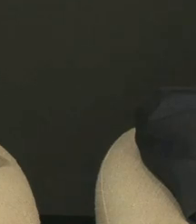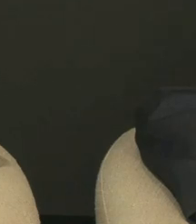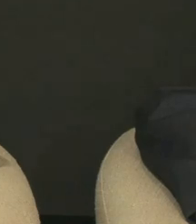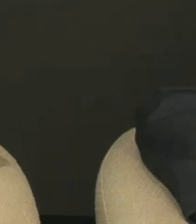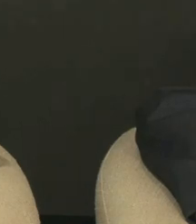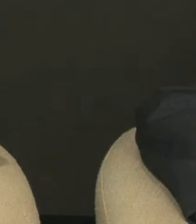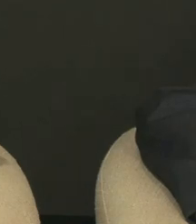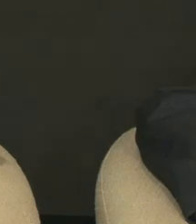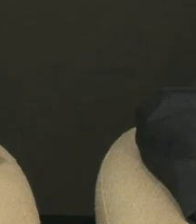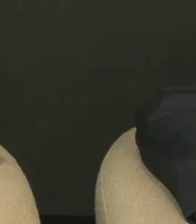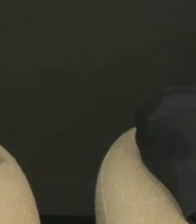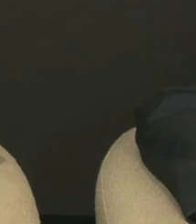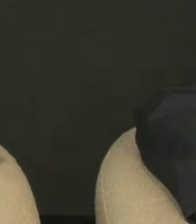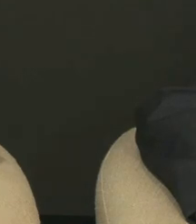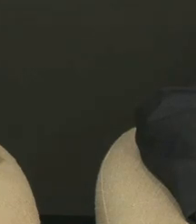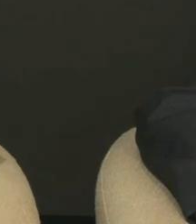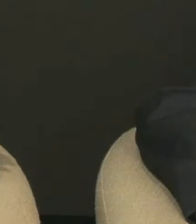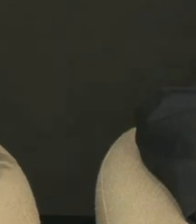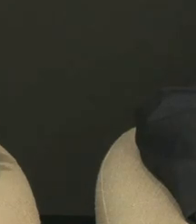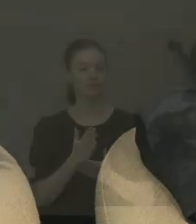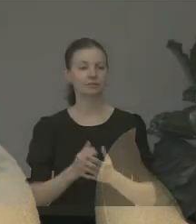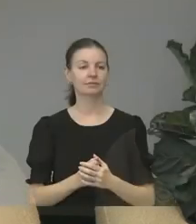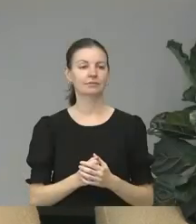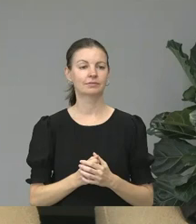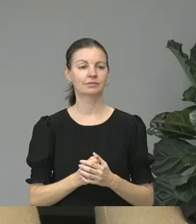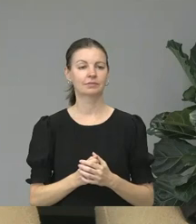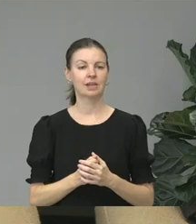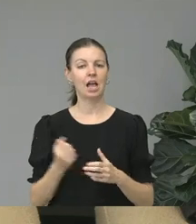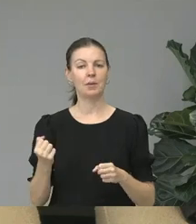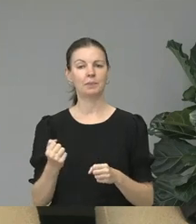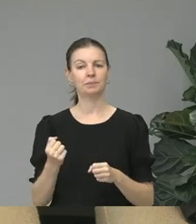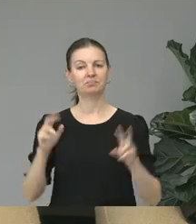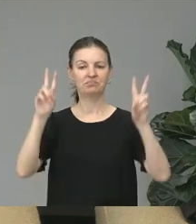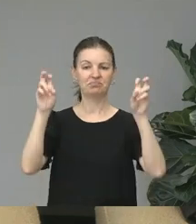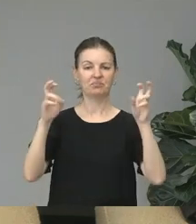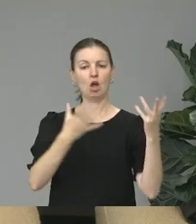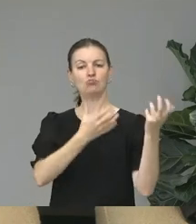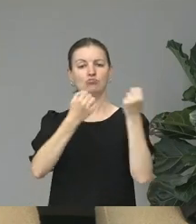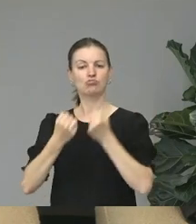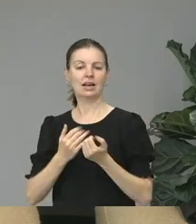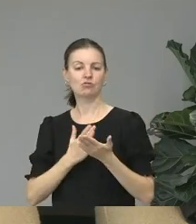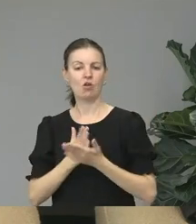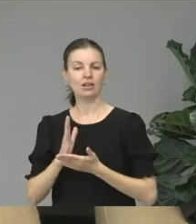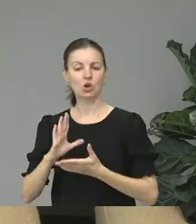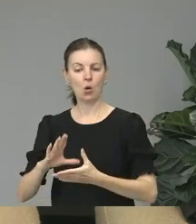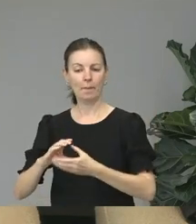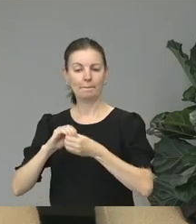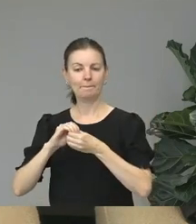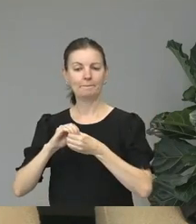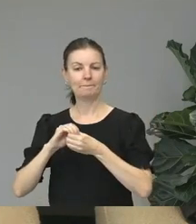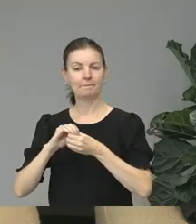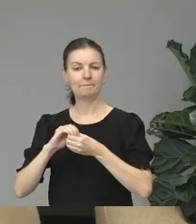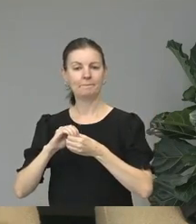way in domestic legislation? So the whole idea of bringing rights home was part of that aspirational sky anchor